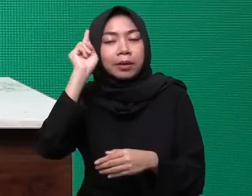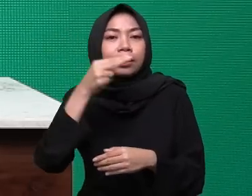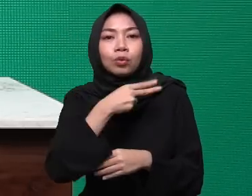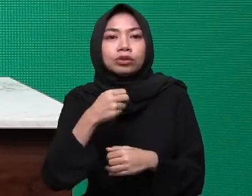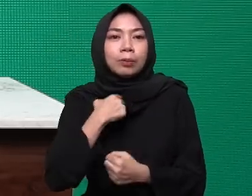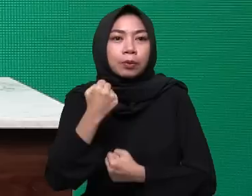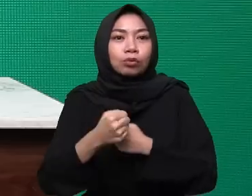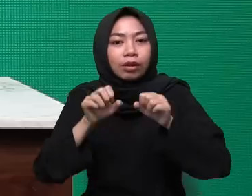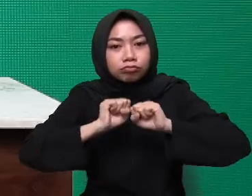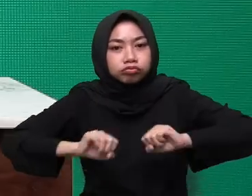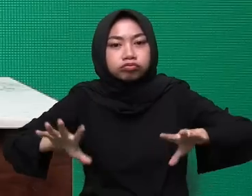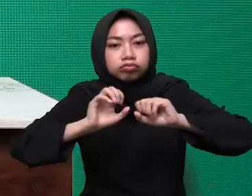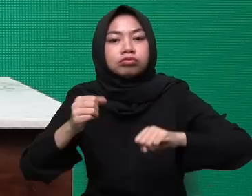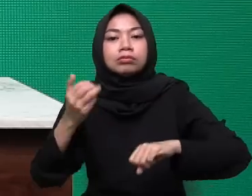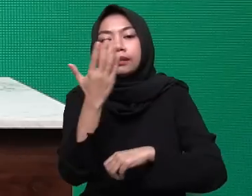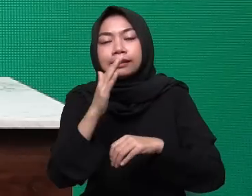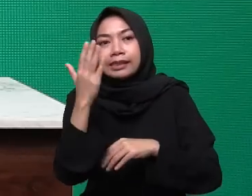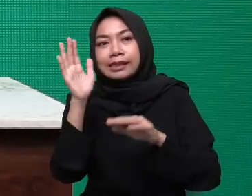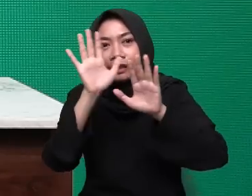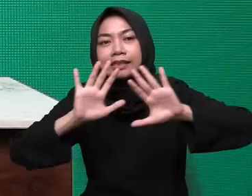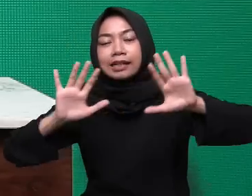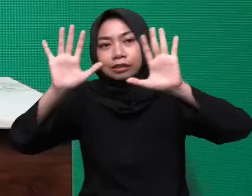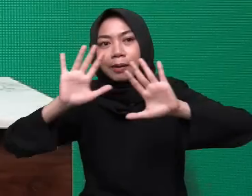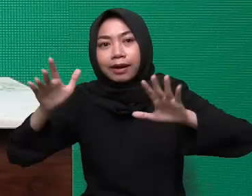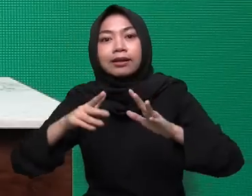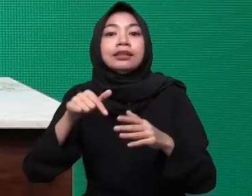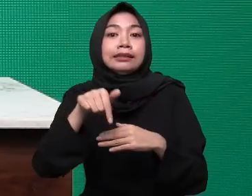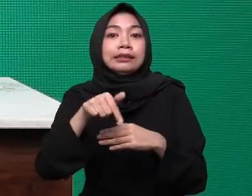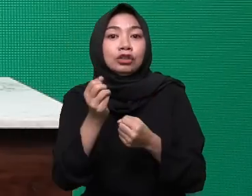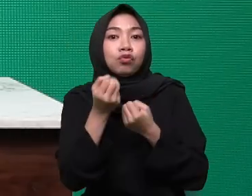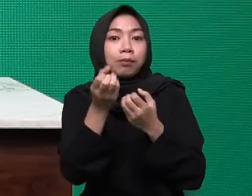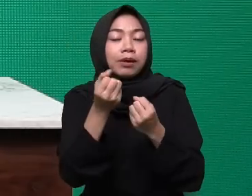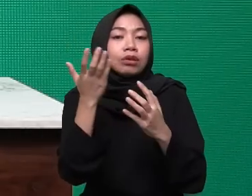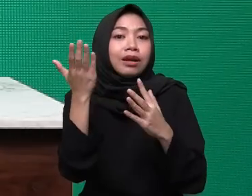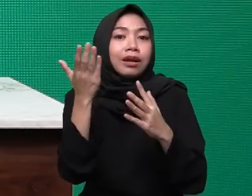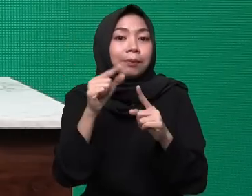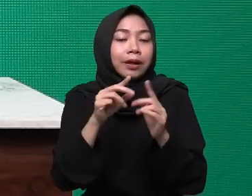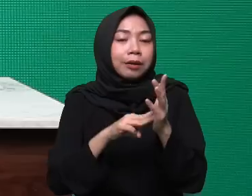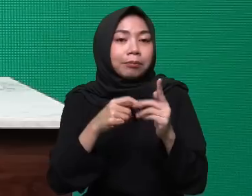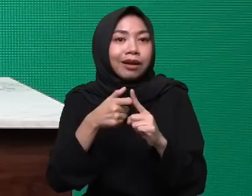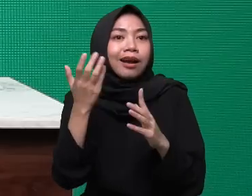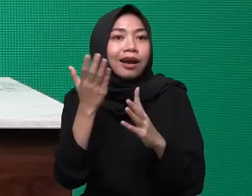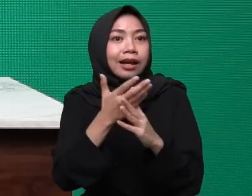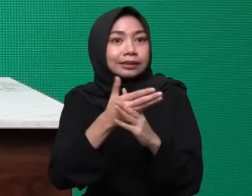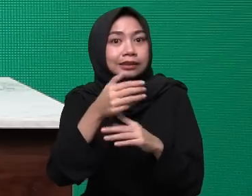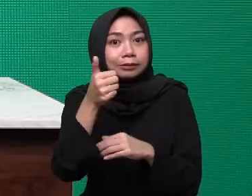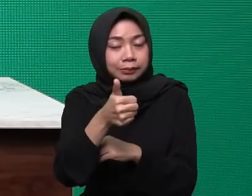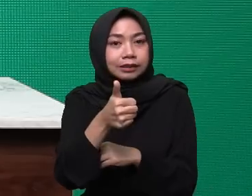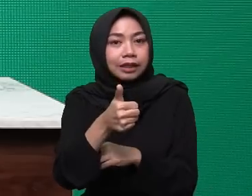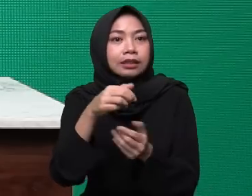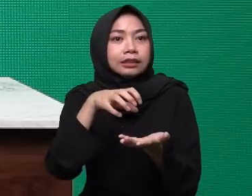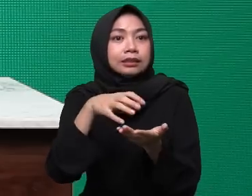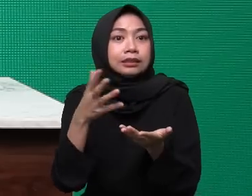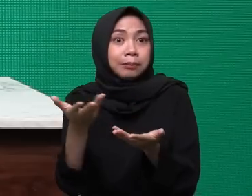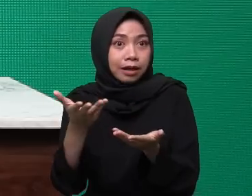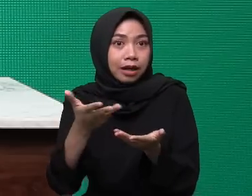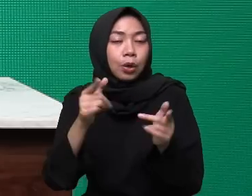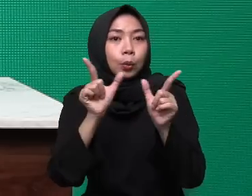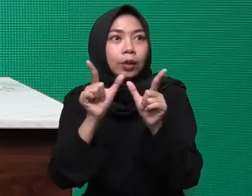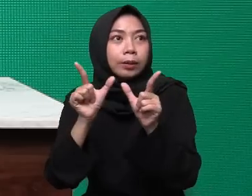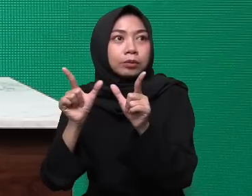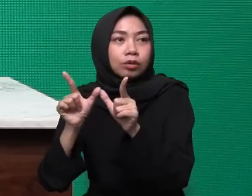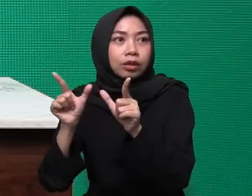international public. People can easily access the update regarding the disease through the websites. It's